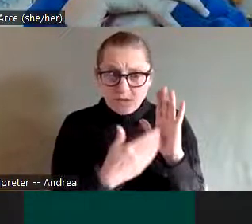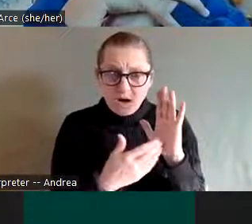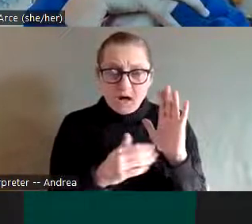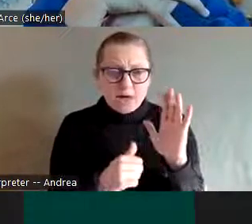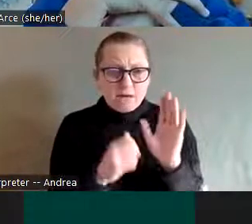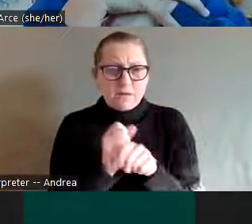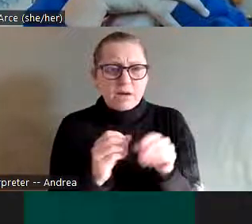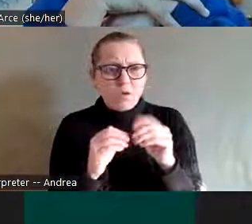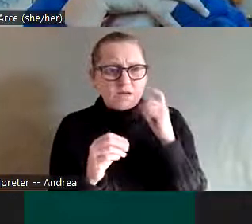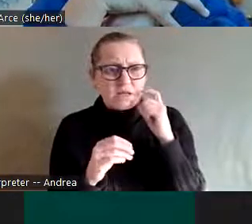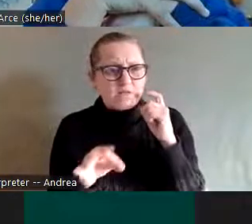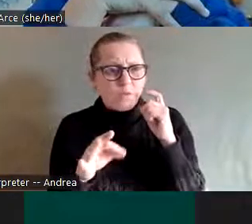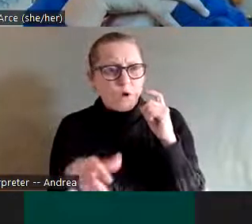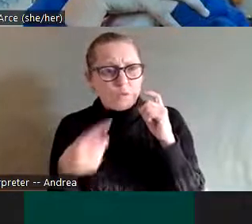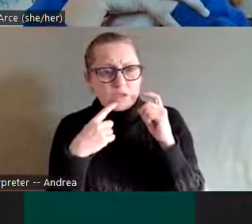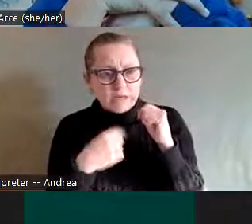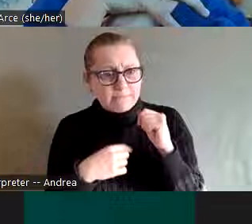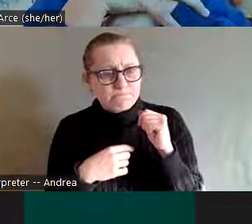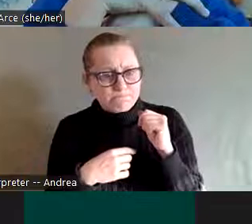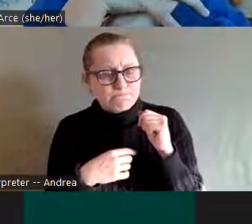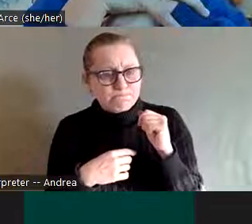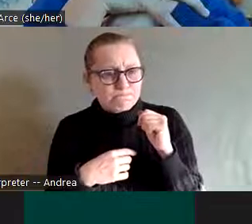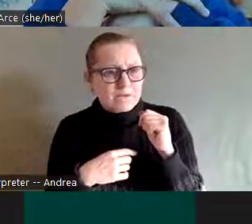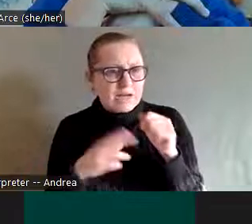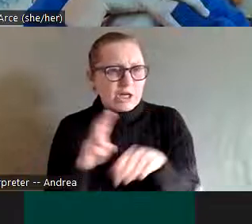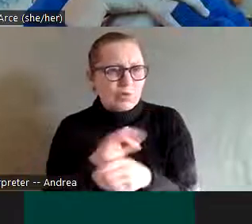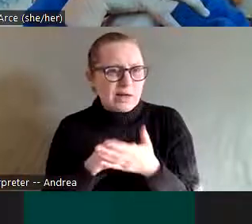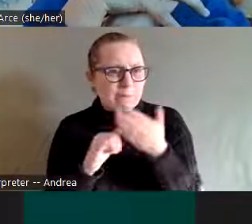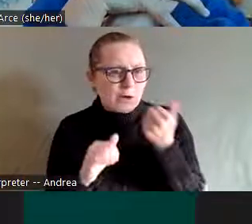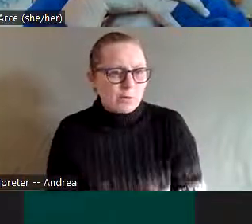more sense of what you're saying, make more use of it.